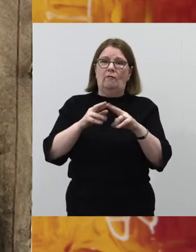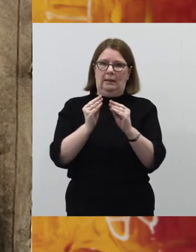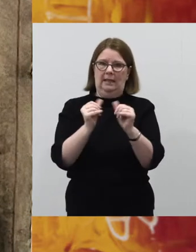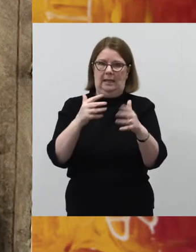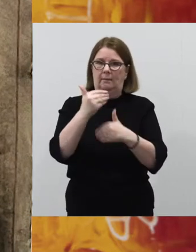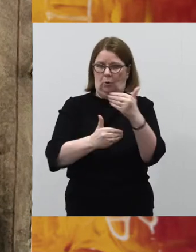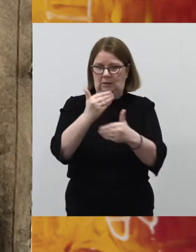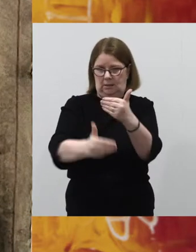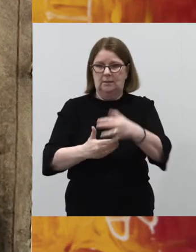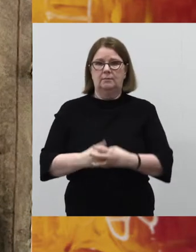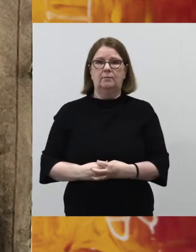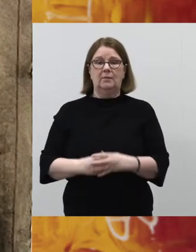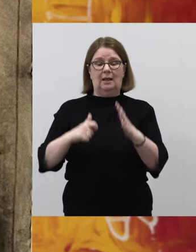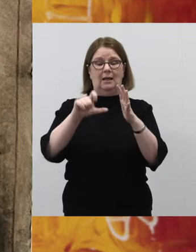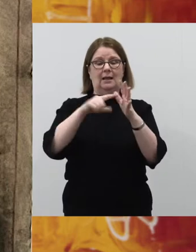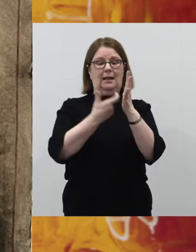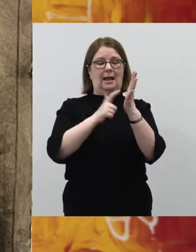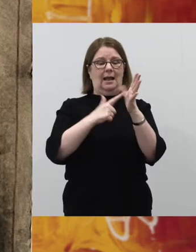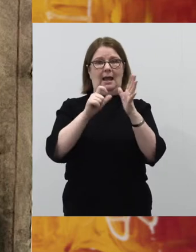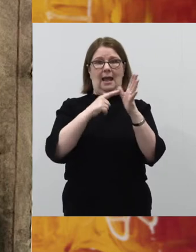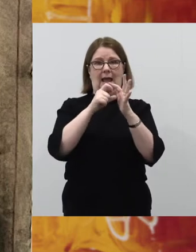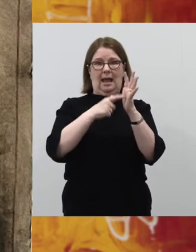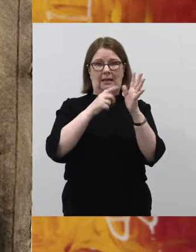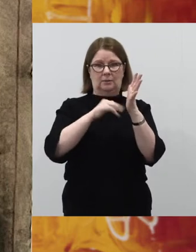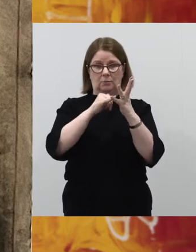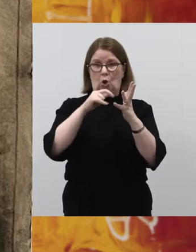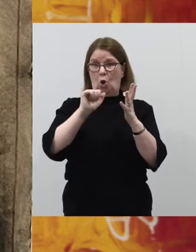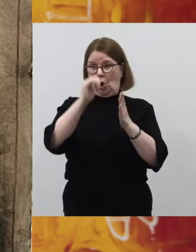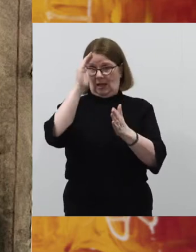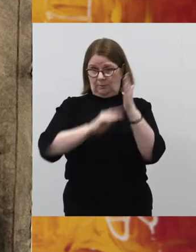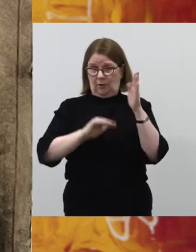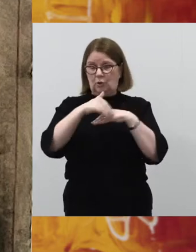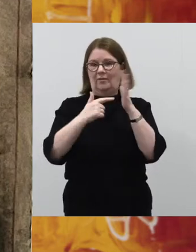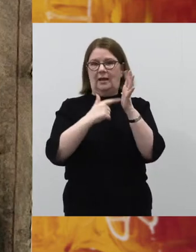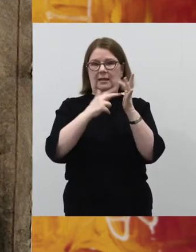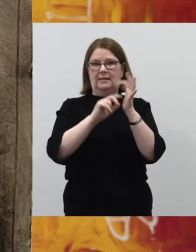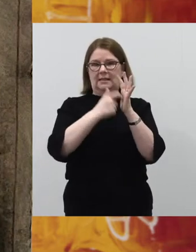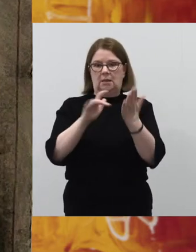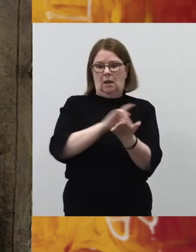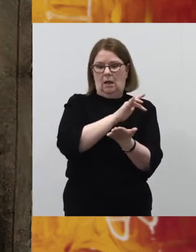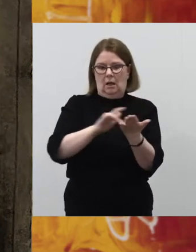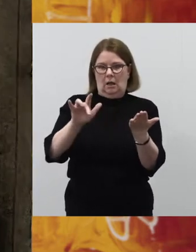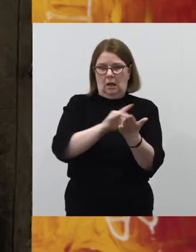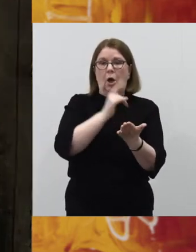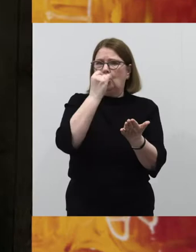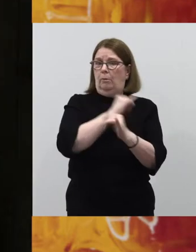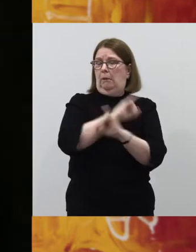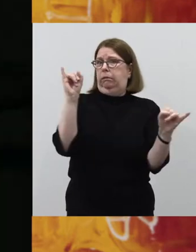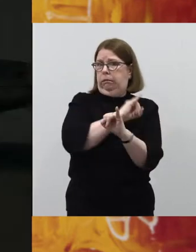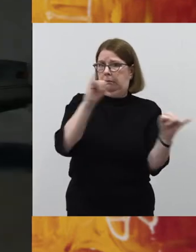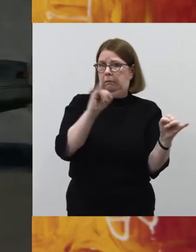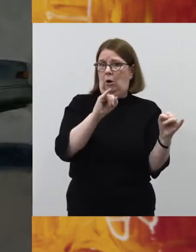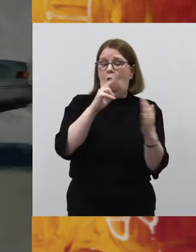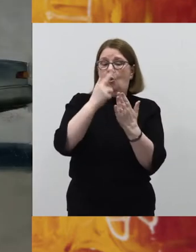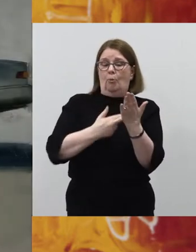sense of an impossibly difficult situation and of moving on. Like many young men, Roderick